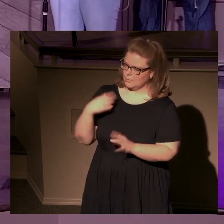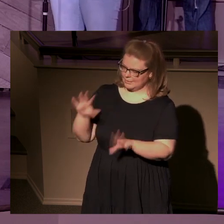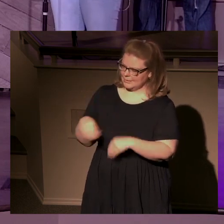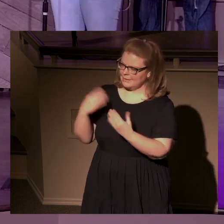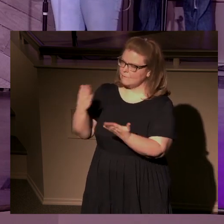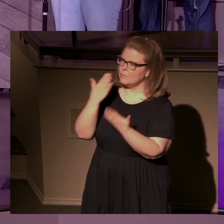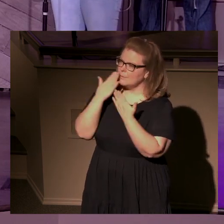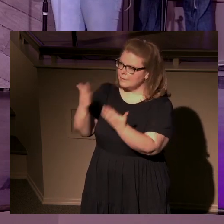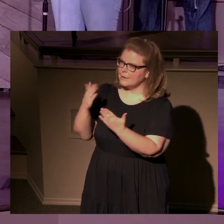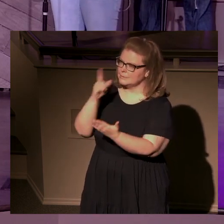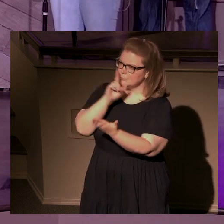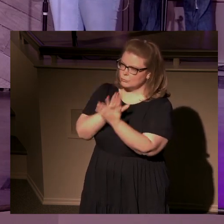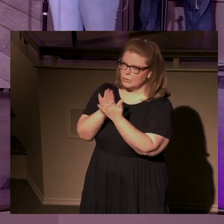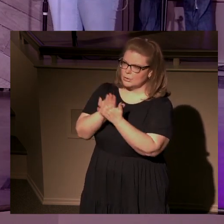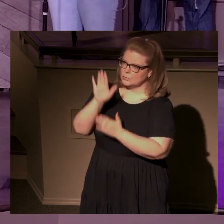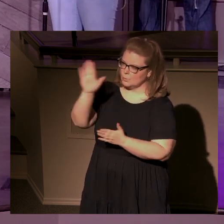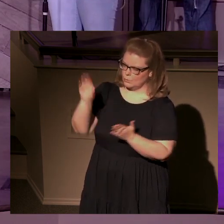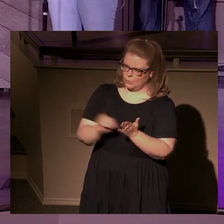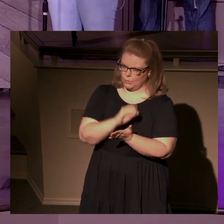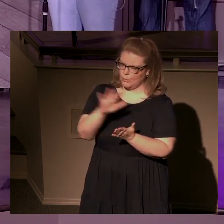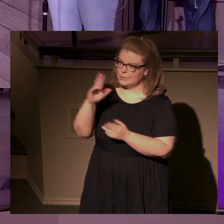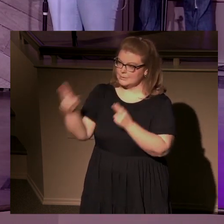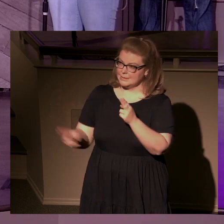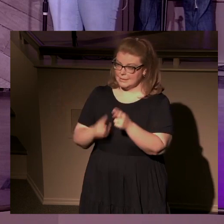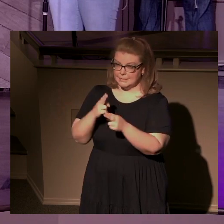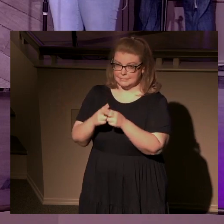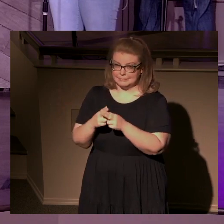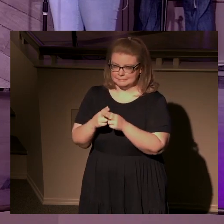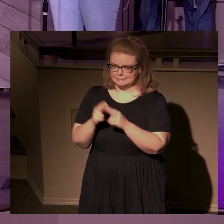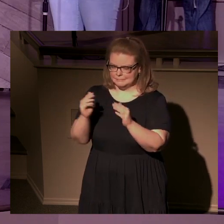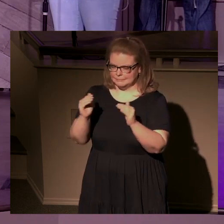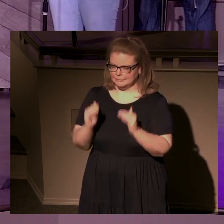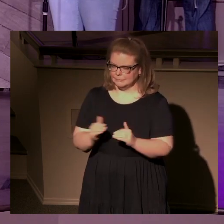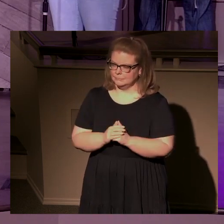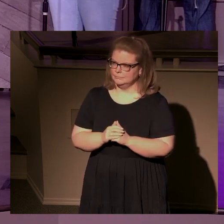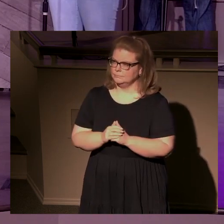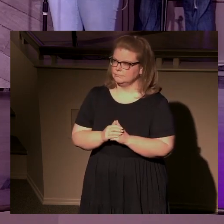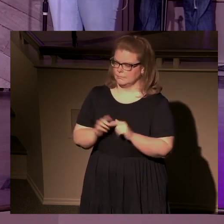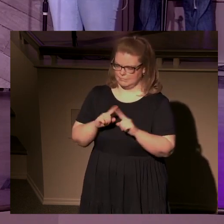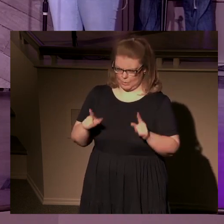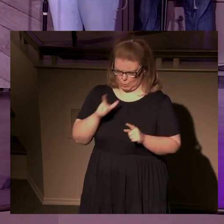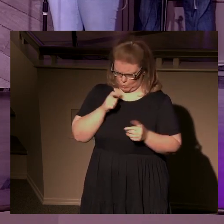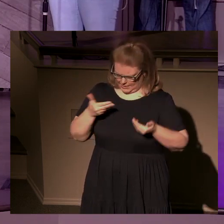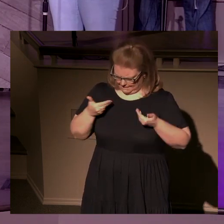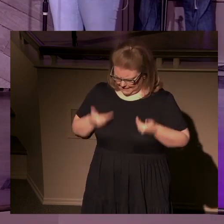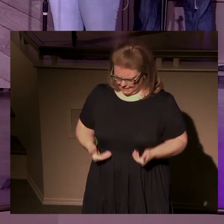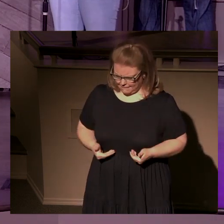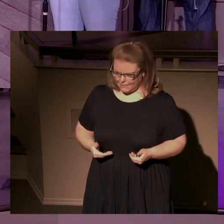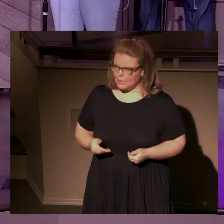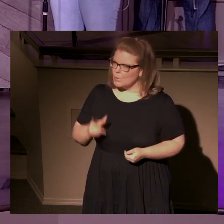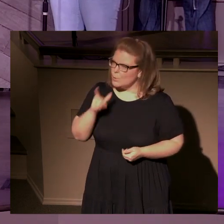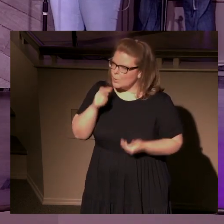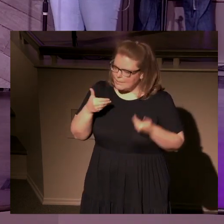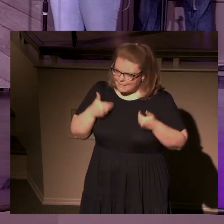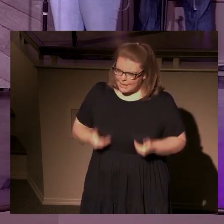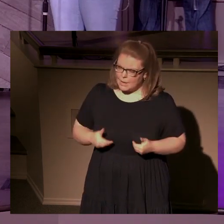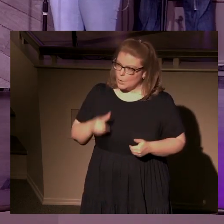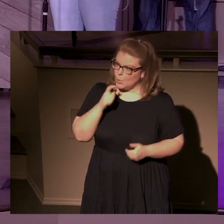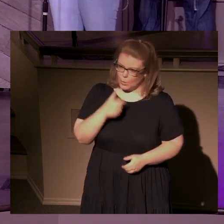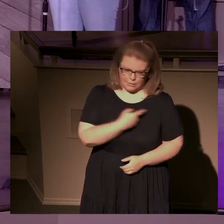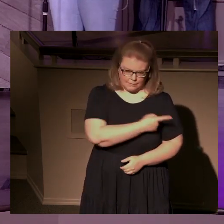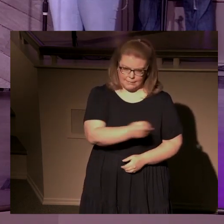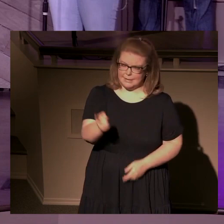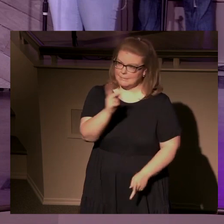and praise your glorious name. And listen to this. But who am I? Who am I and who are my